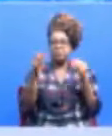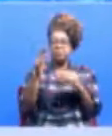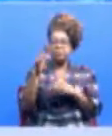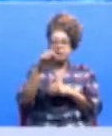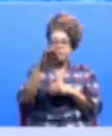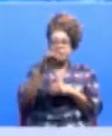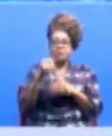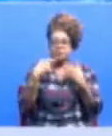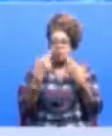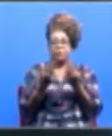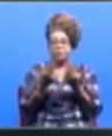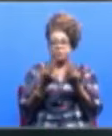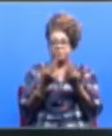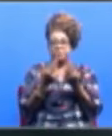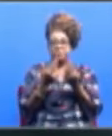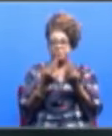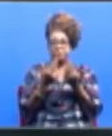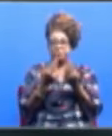now reports.